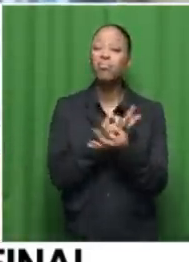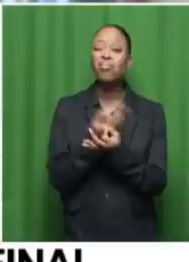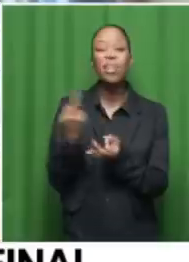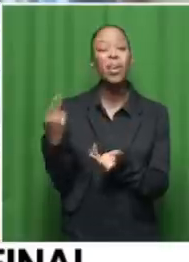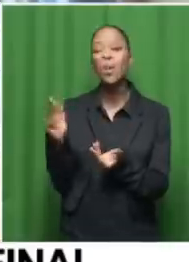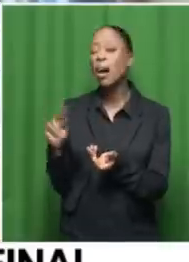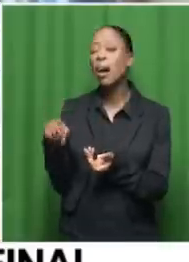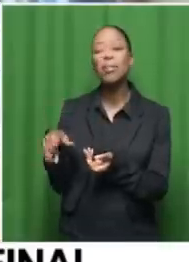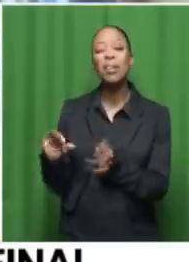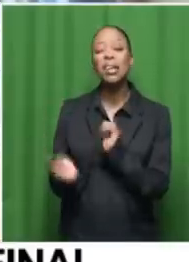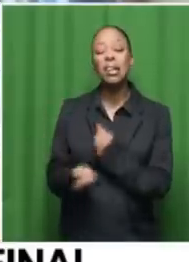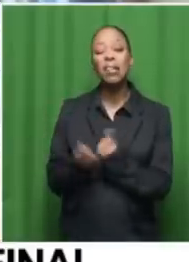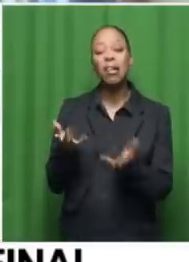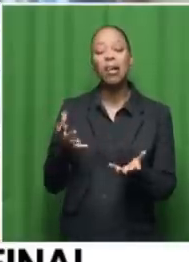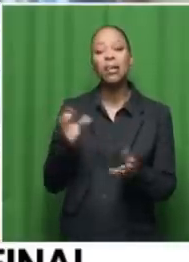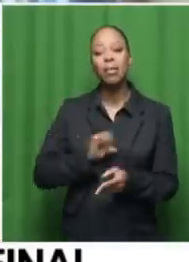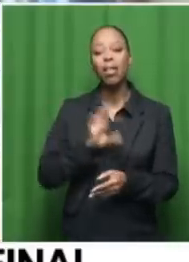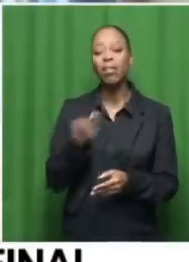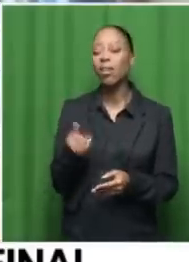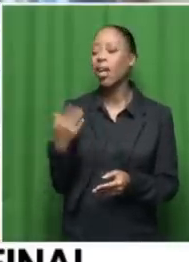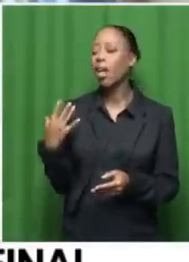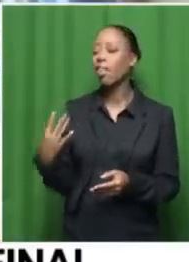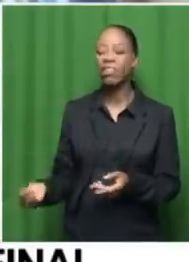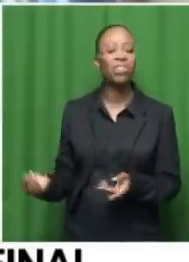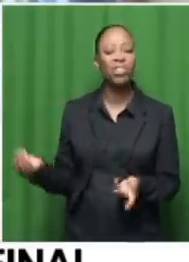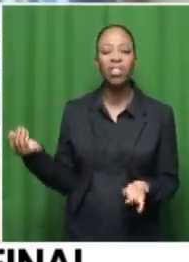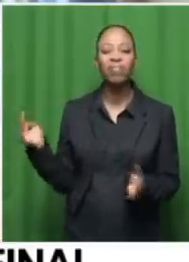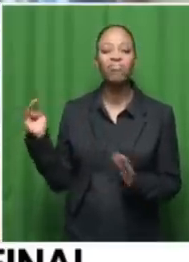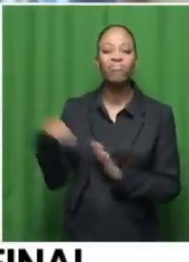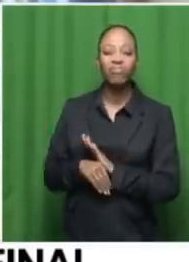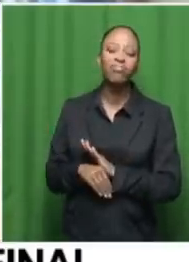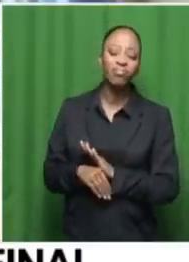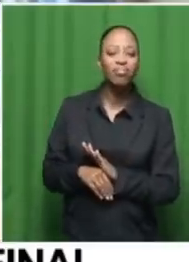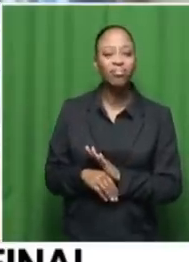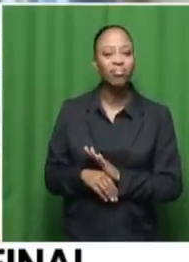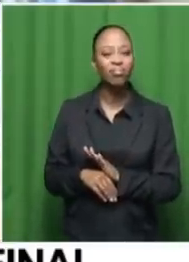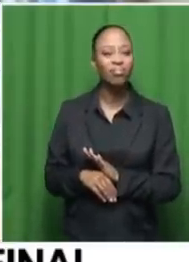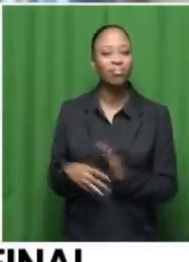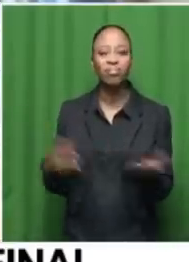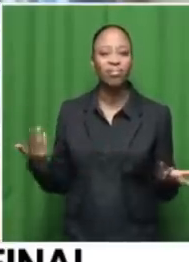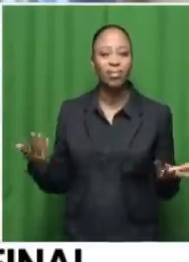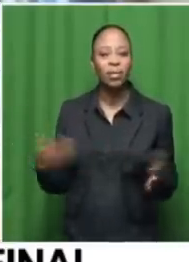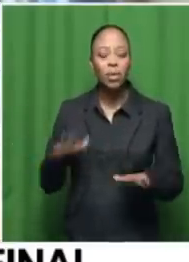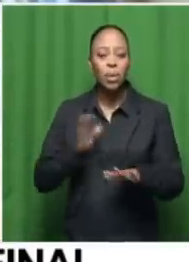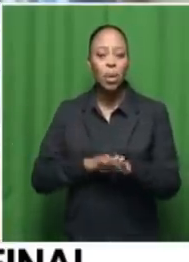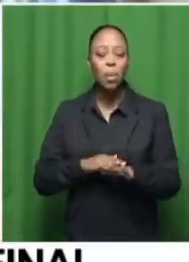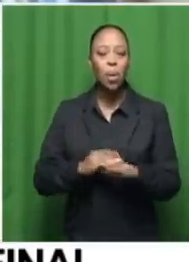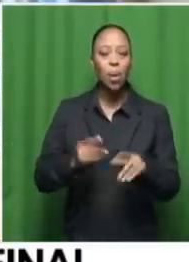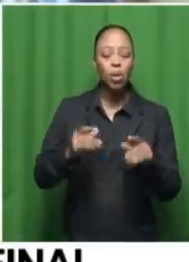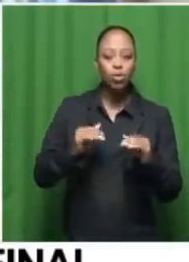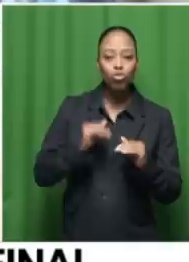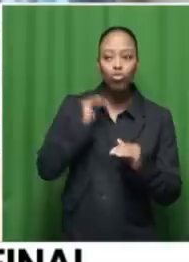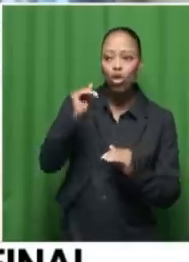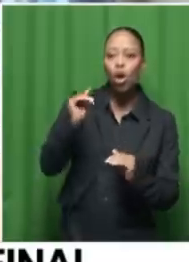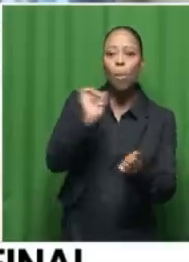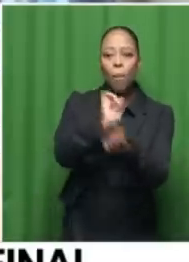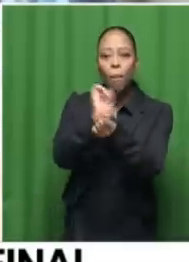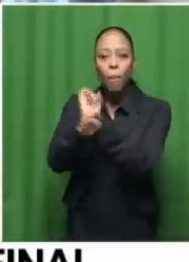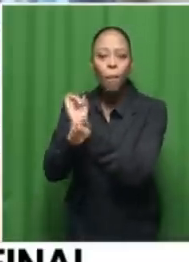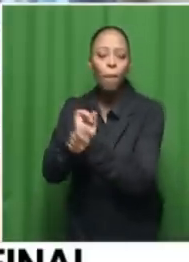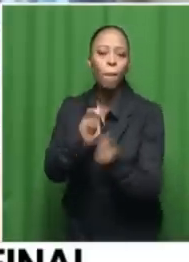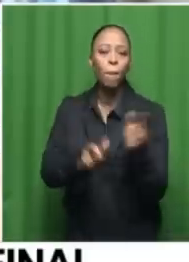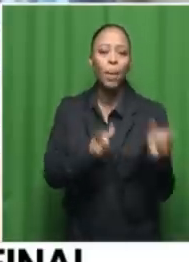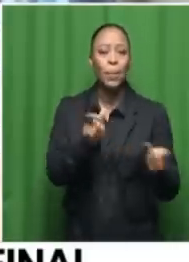Administration in South Africa has taken a precipitous nosedive, so much so that today